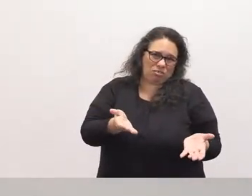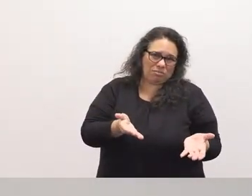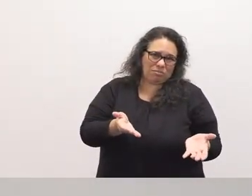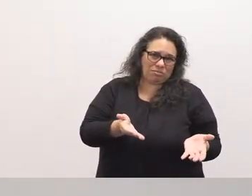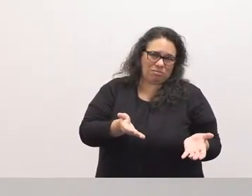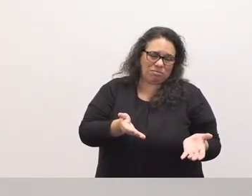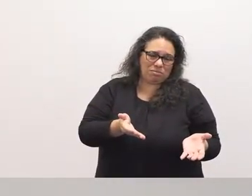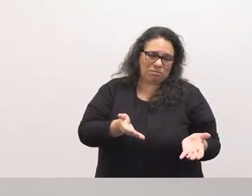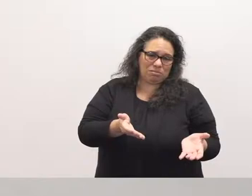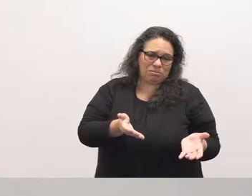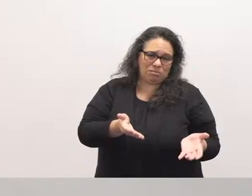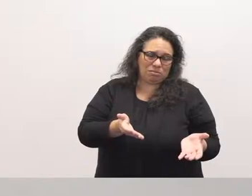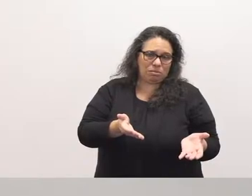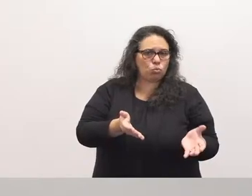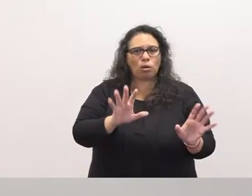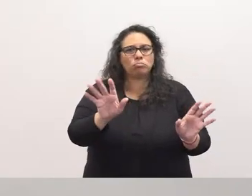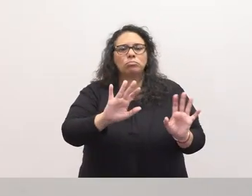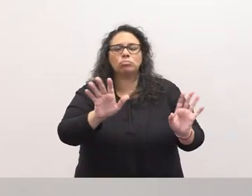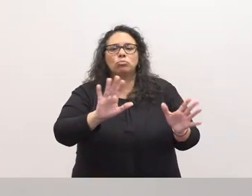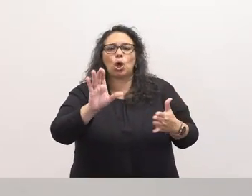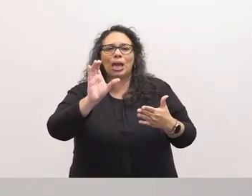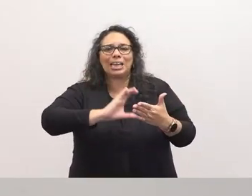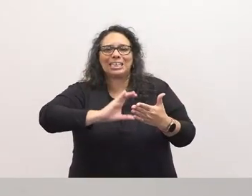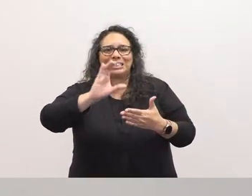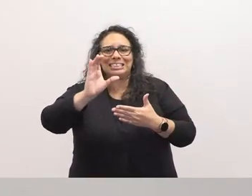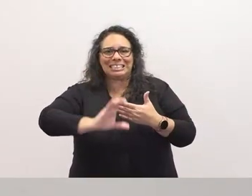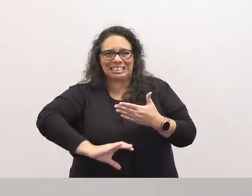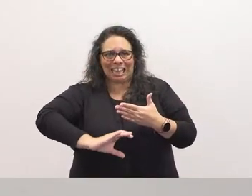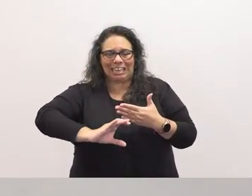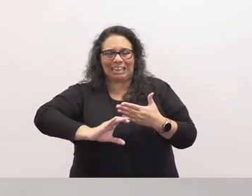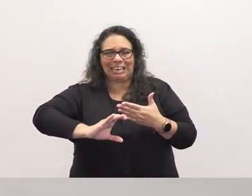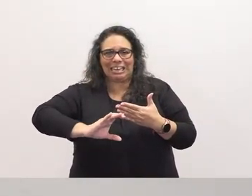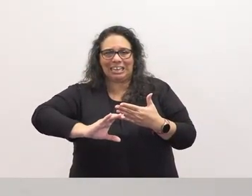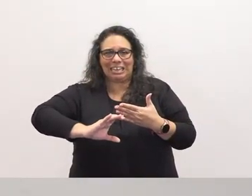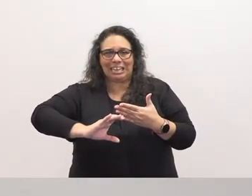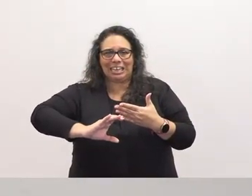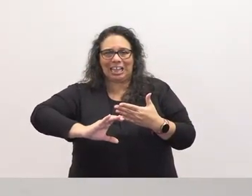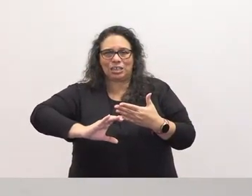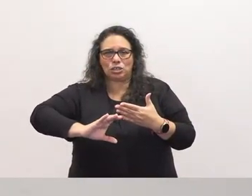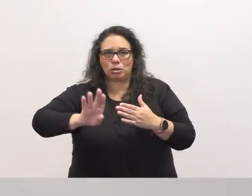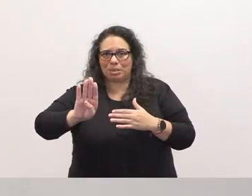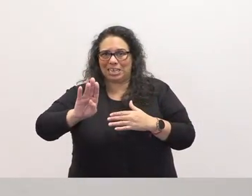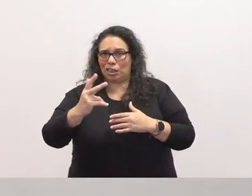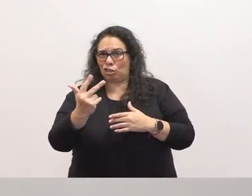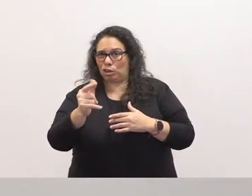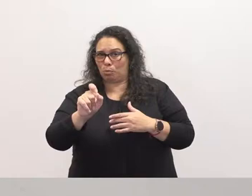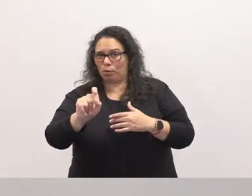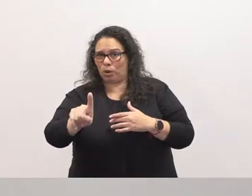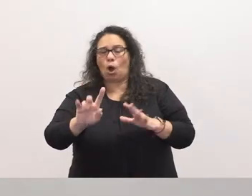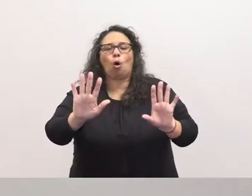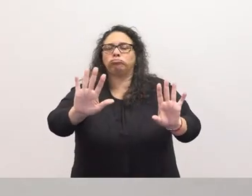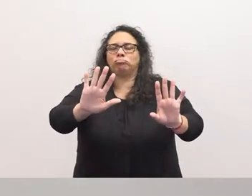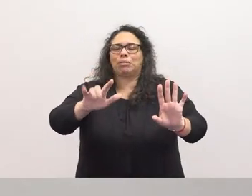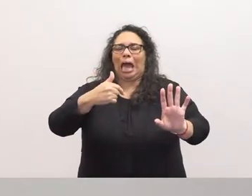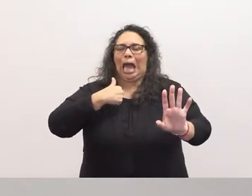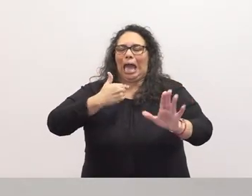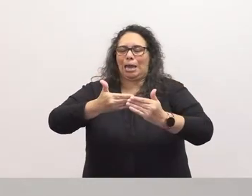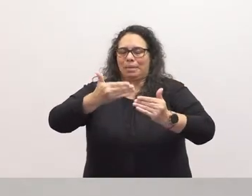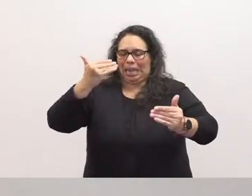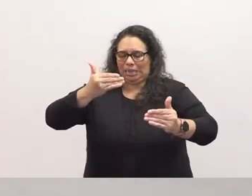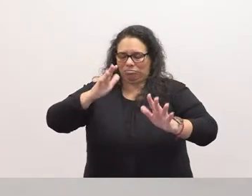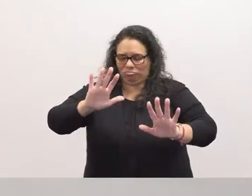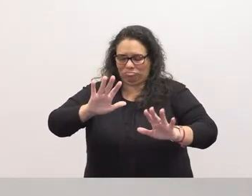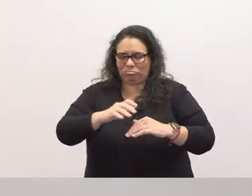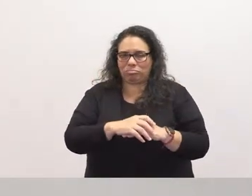Well, actually, we're on consent calendar B, which is 13.1. Okay, so then I've moved ahead of the game. I'm like in the new